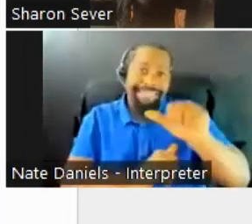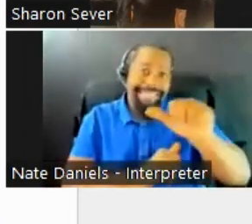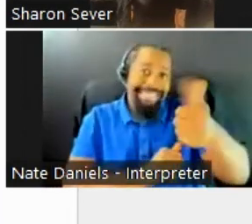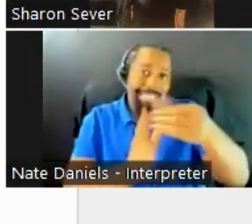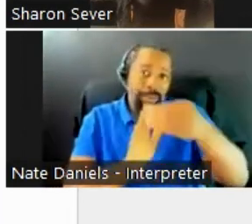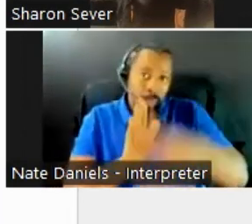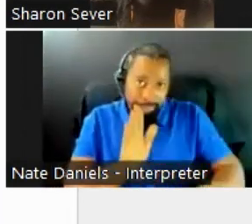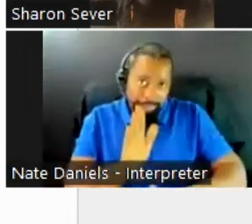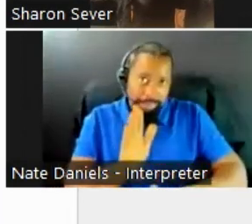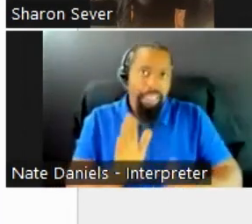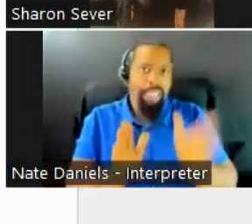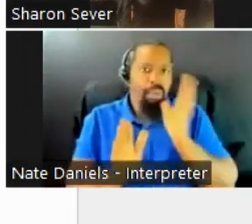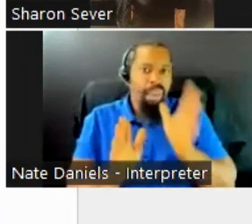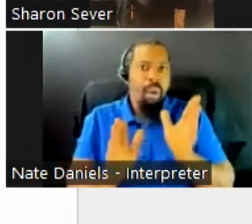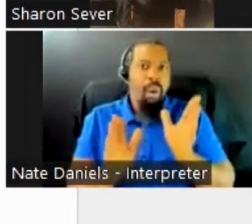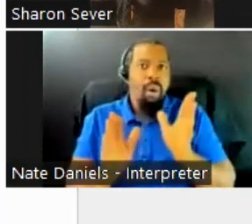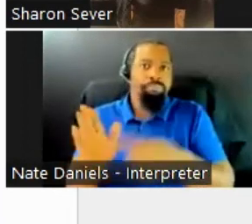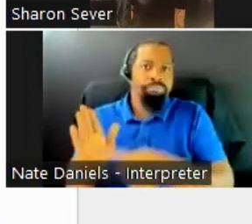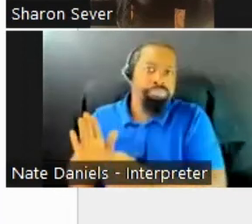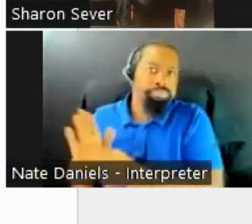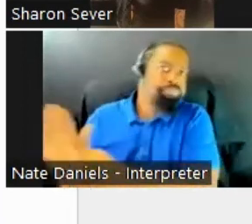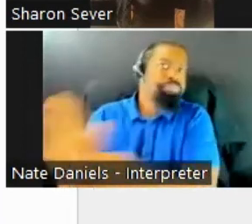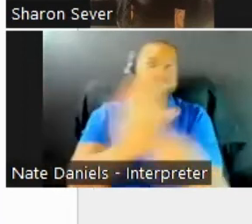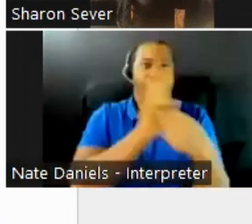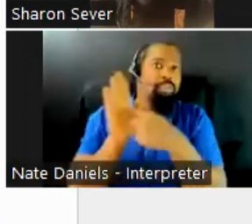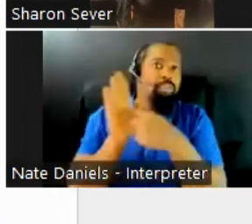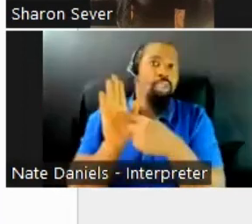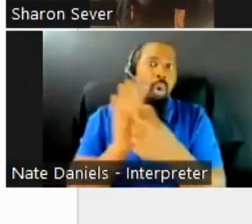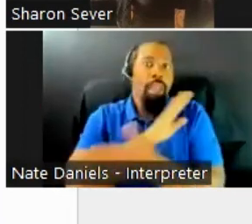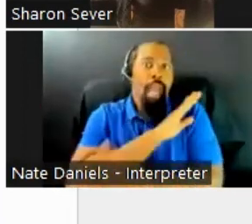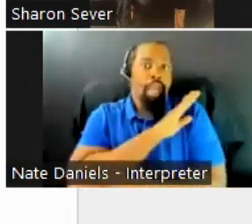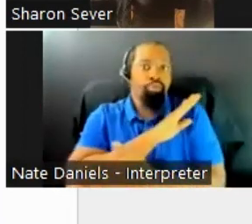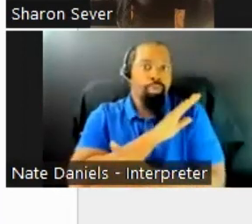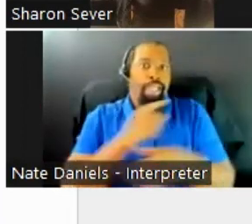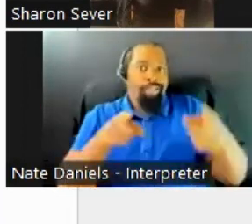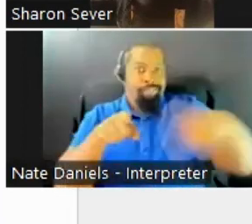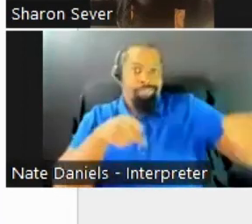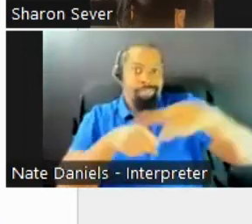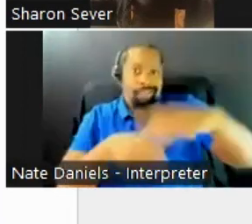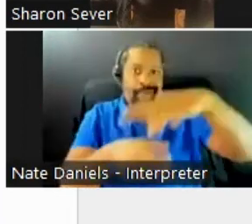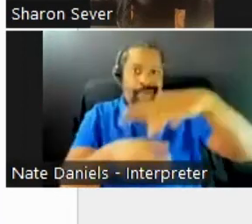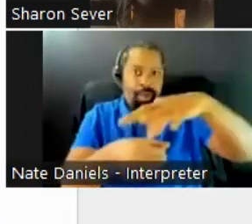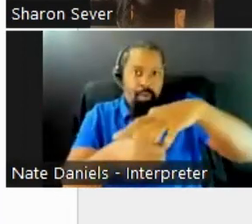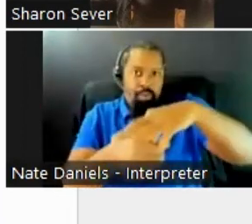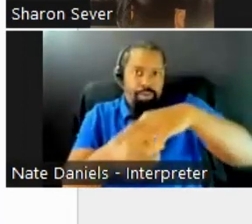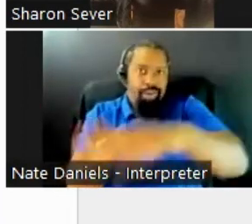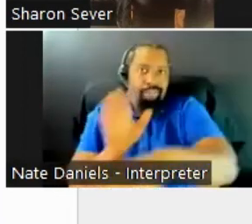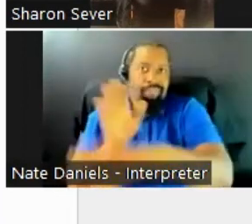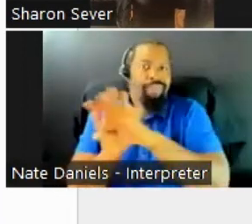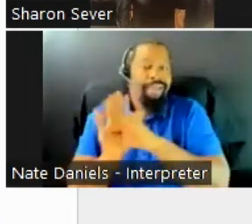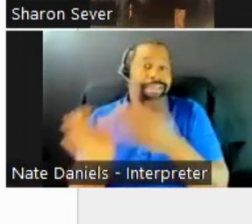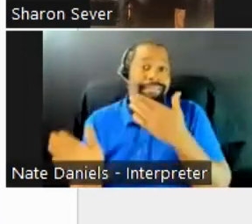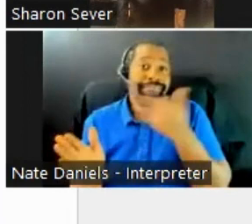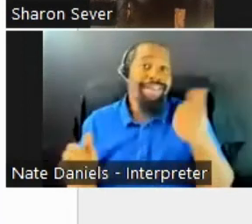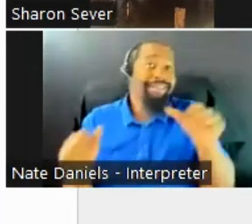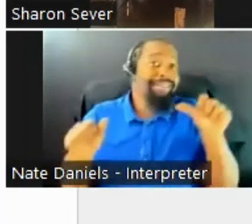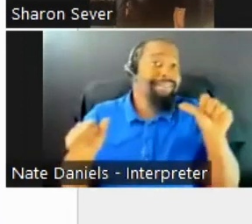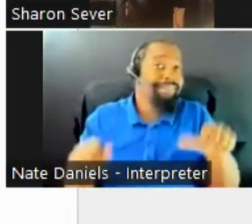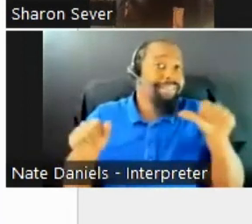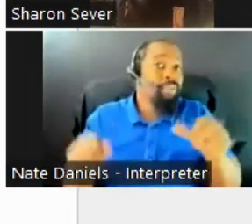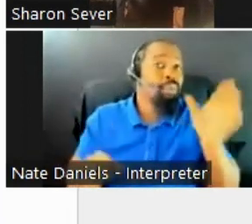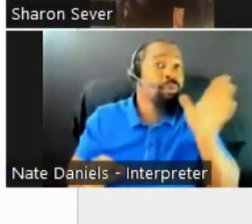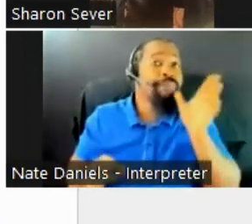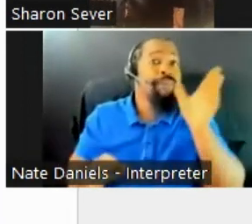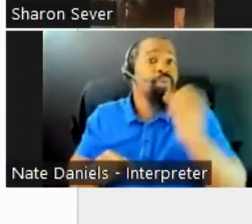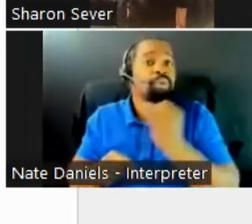choose the best potential future intern in the country. There are prizes. There's Amazon gift